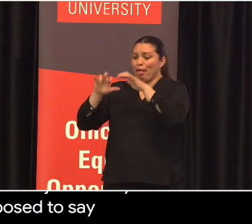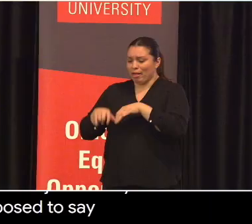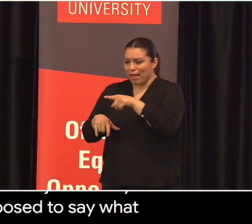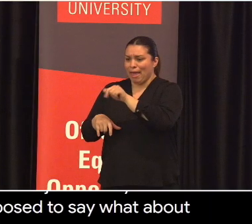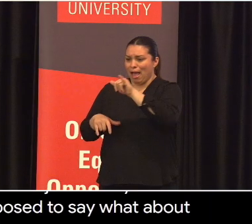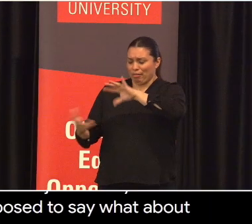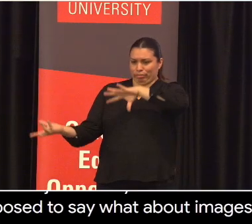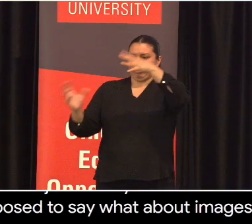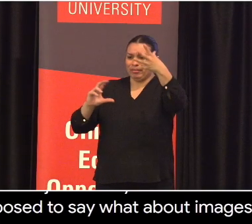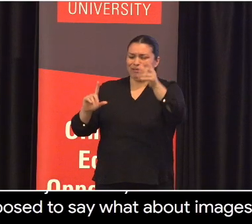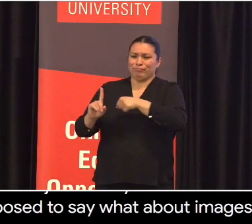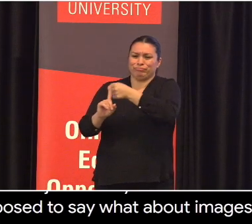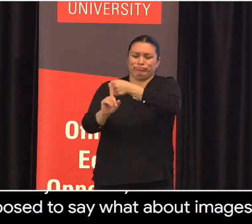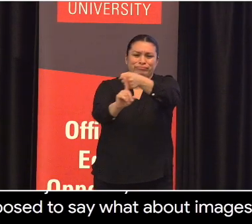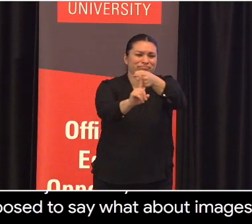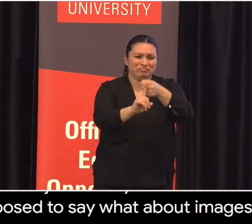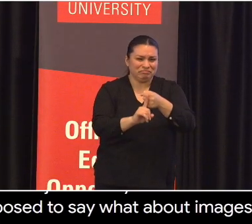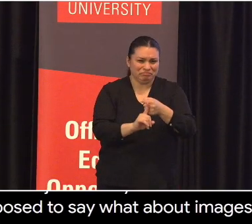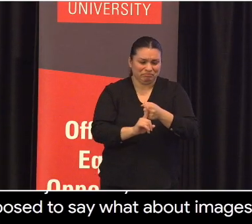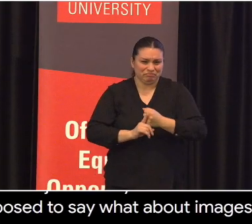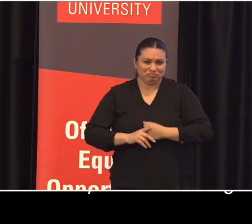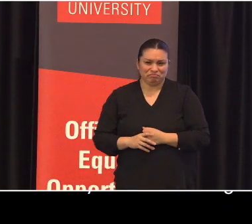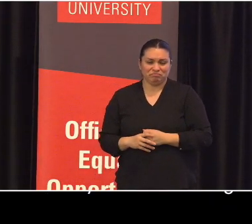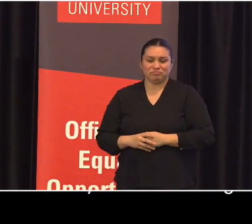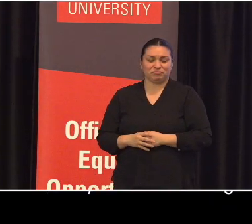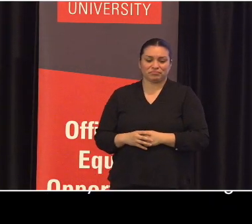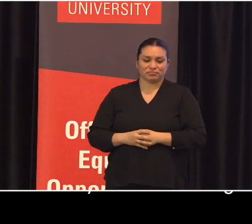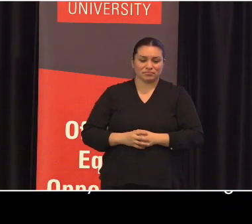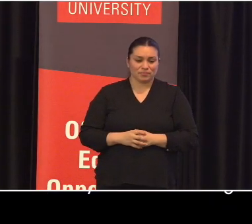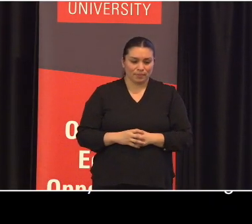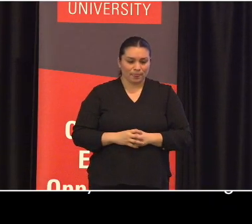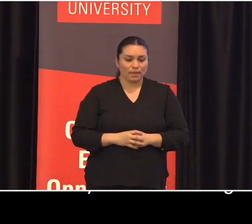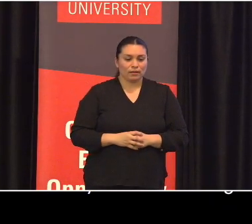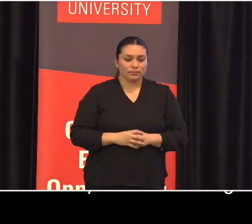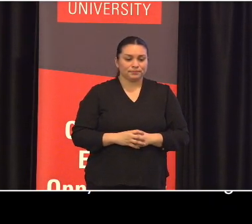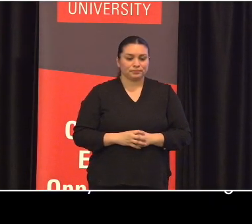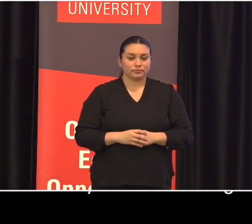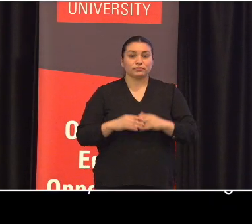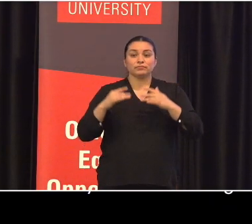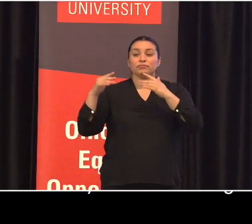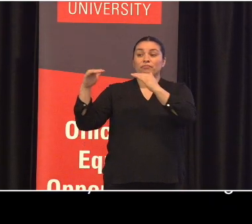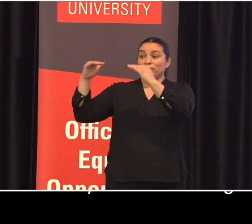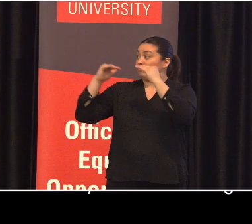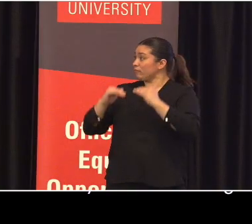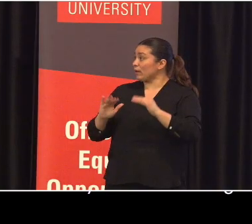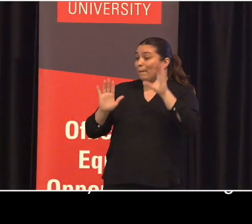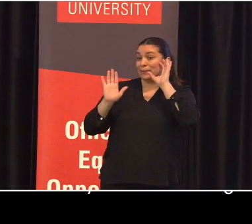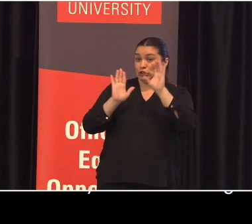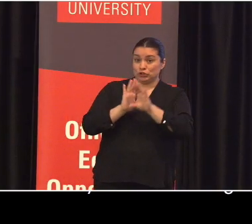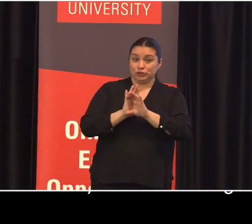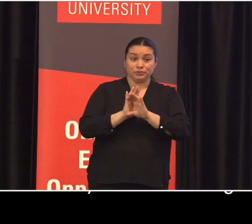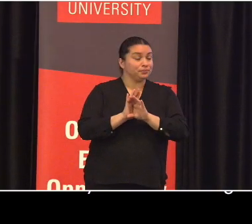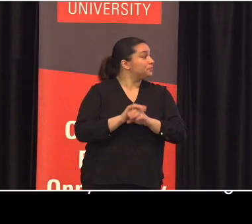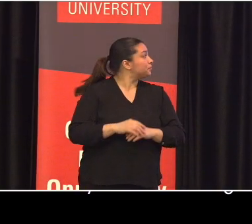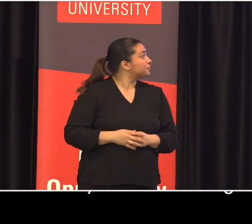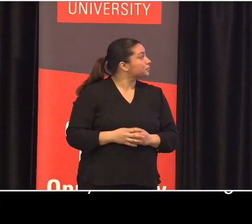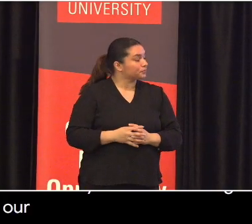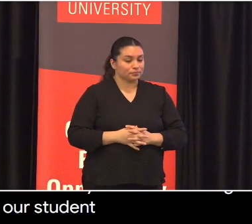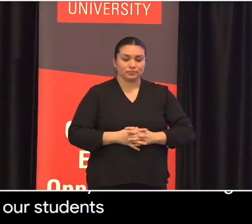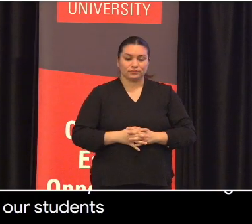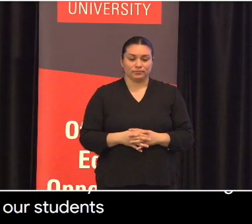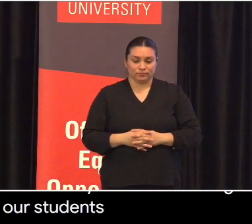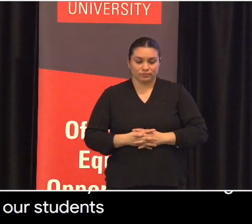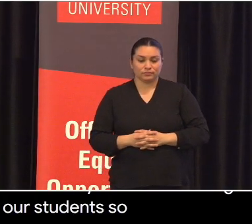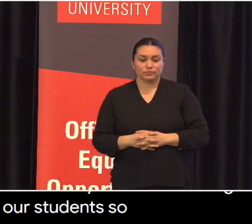What about images? So I've got an example for you. There's going to be 2 images on the next slide, and this is all about engaging with our